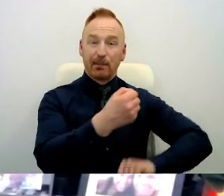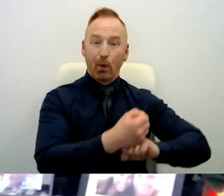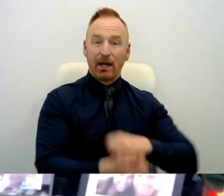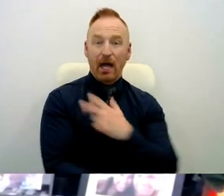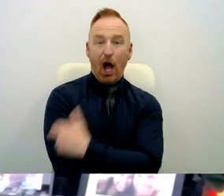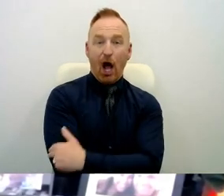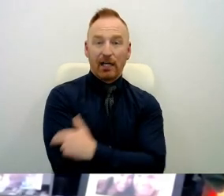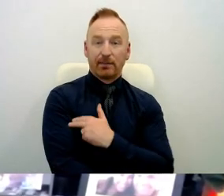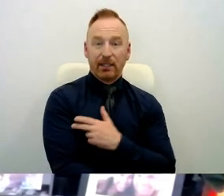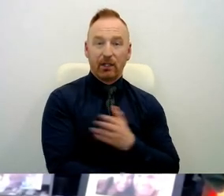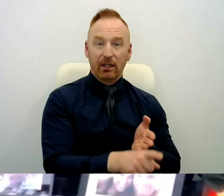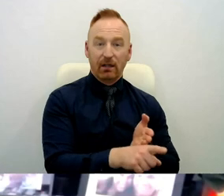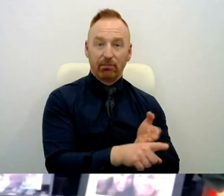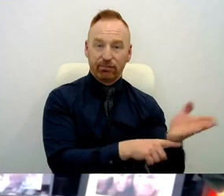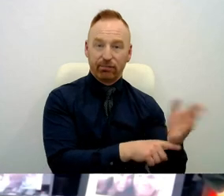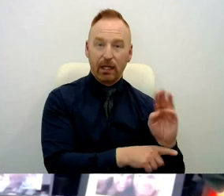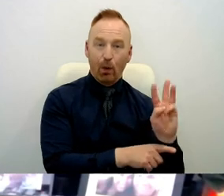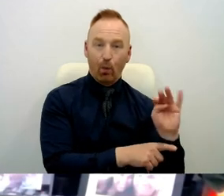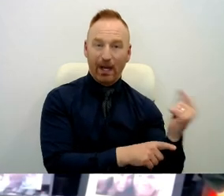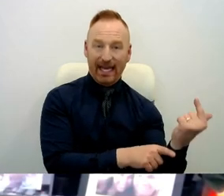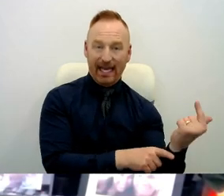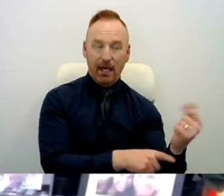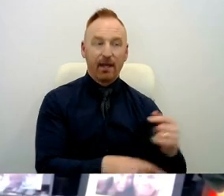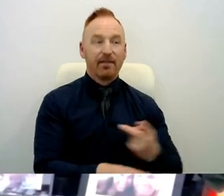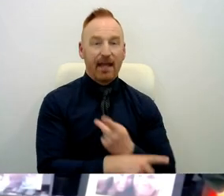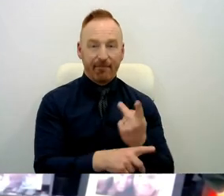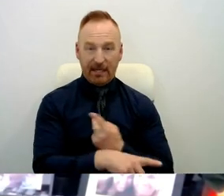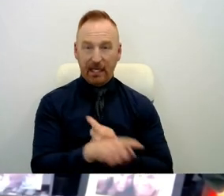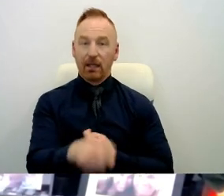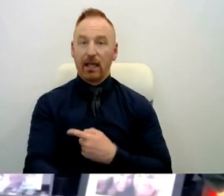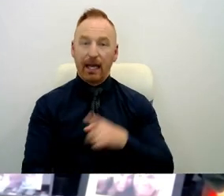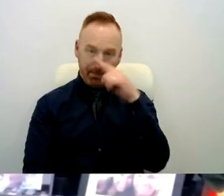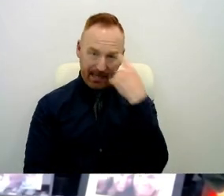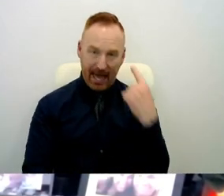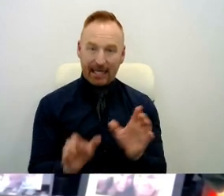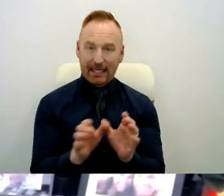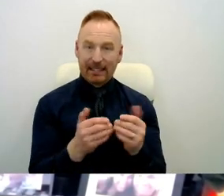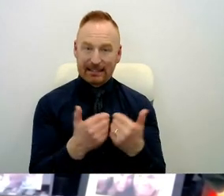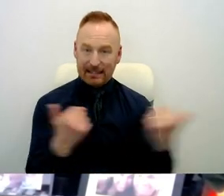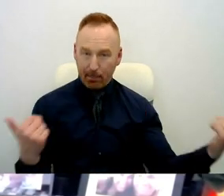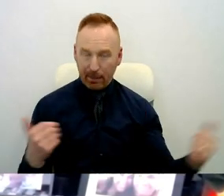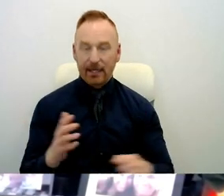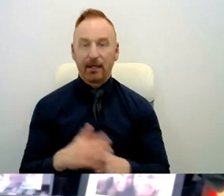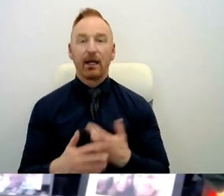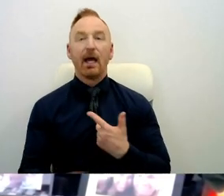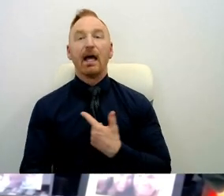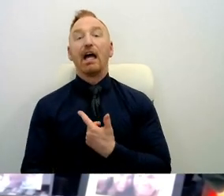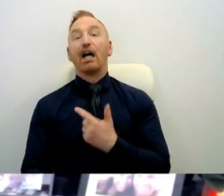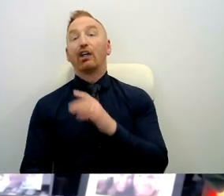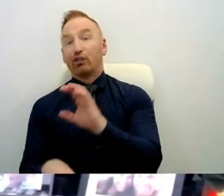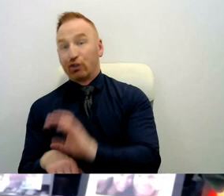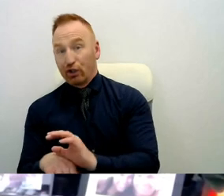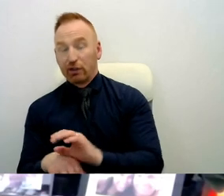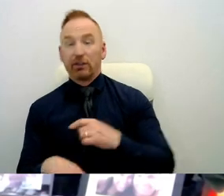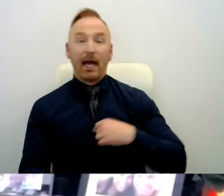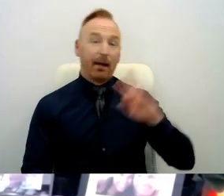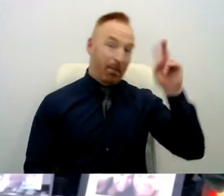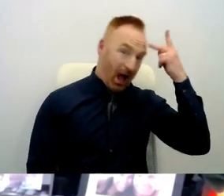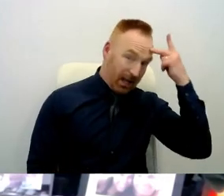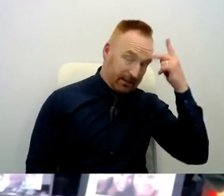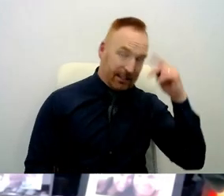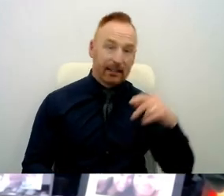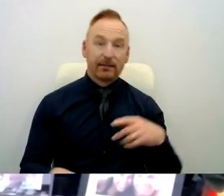hospital which boasted a plaque celebrating law and order, separation of church and state, freedom of speech and press, and white